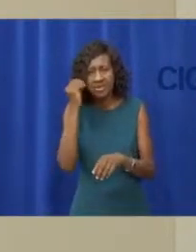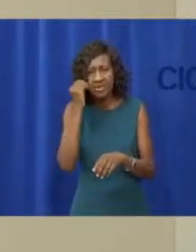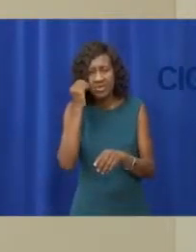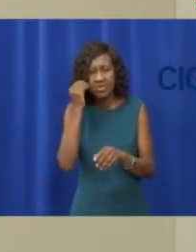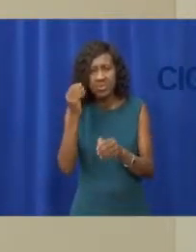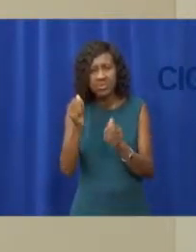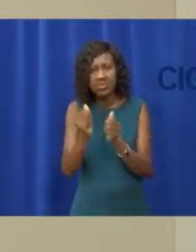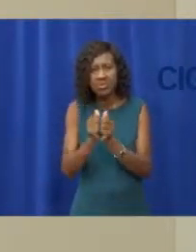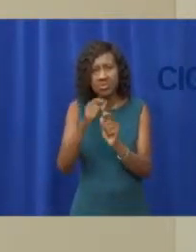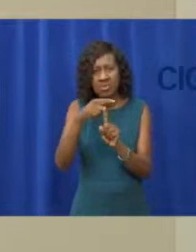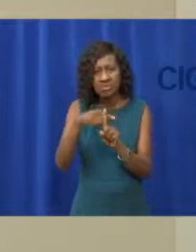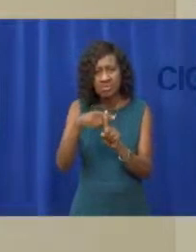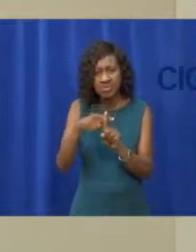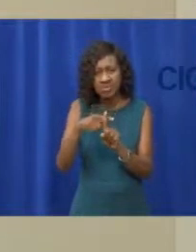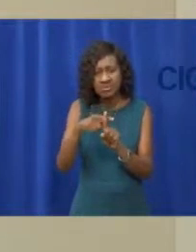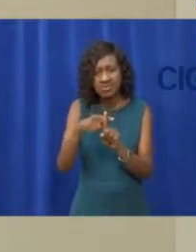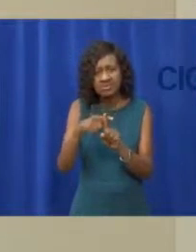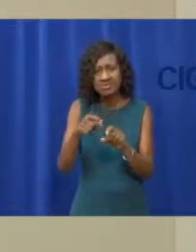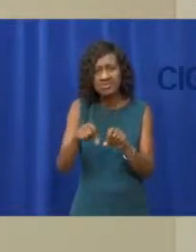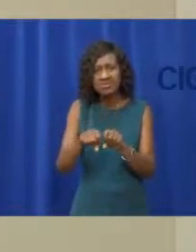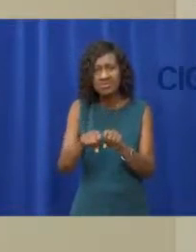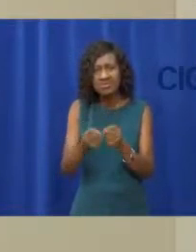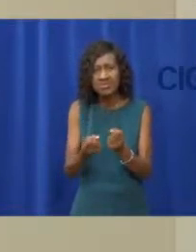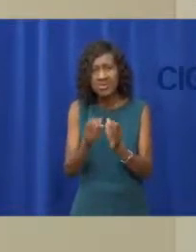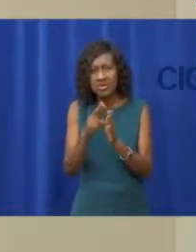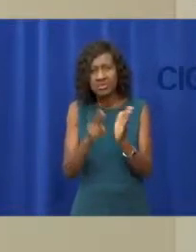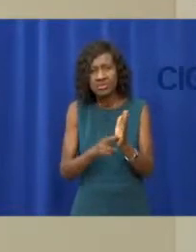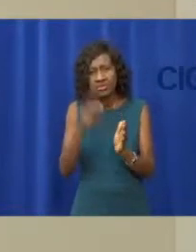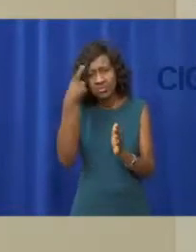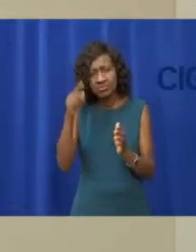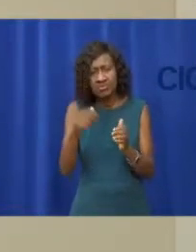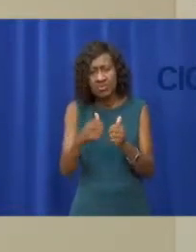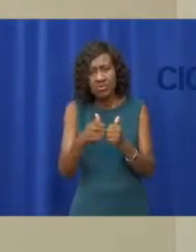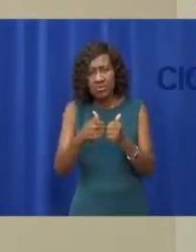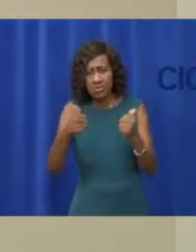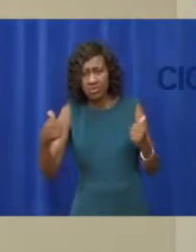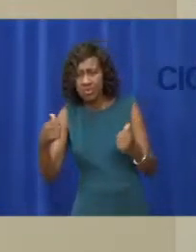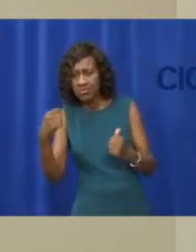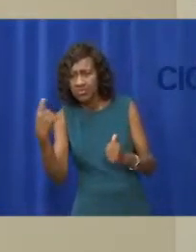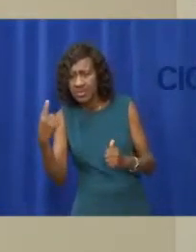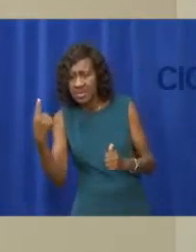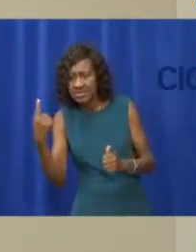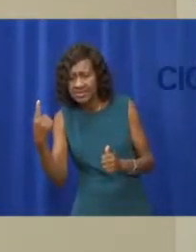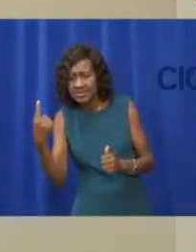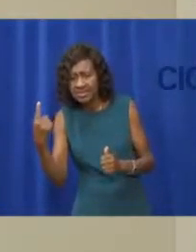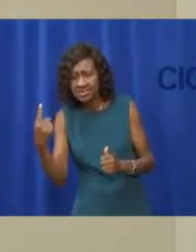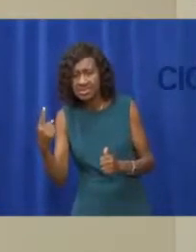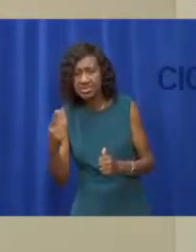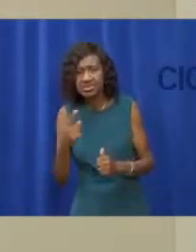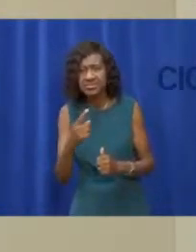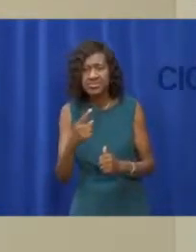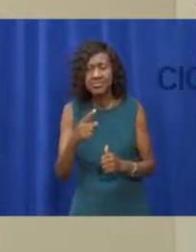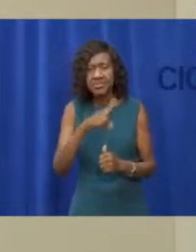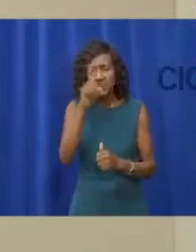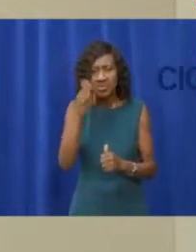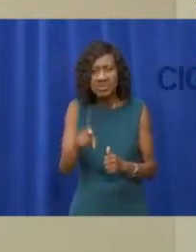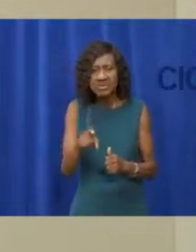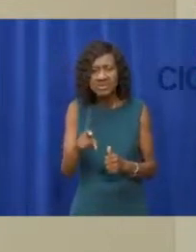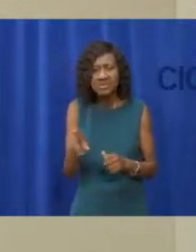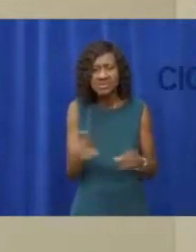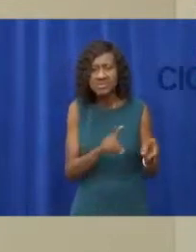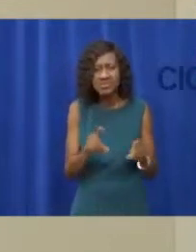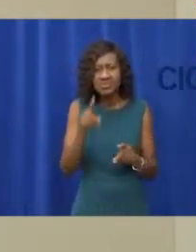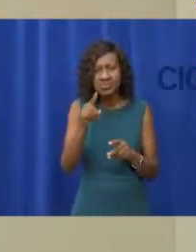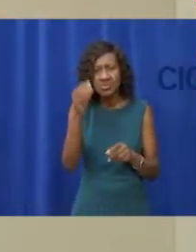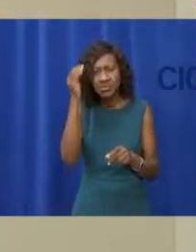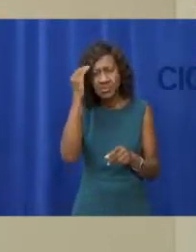the protocols for isolation. Have you had any reports of this happening? And if so, or if